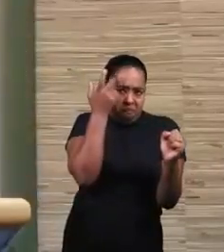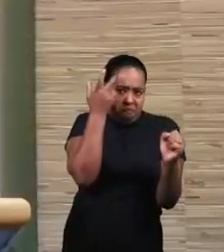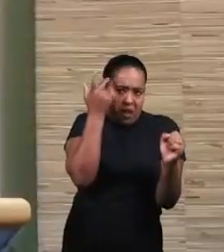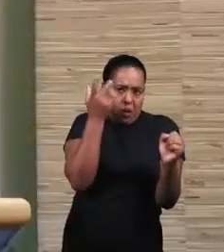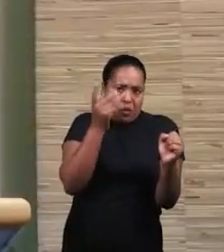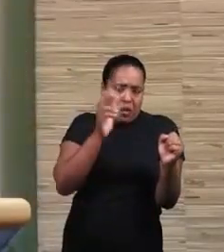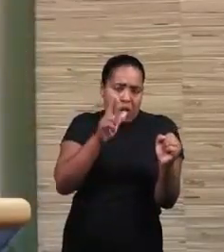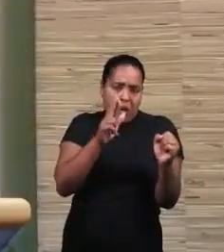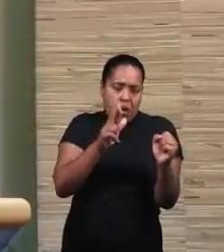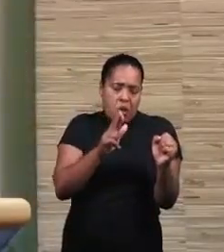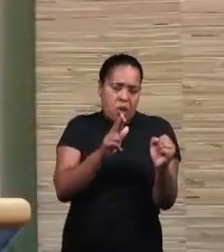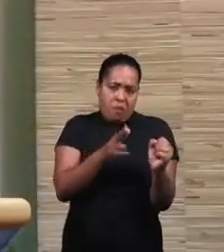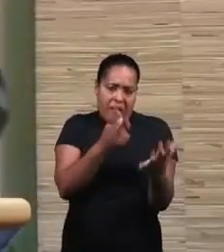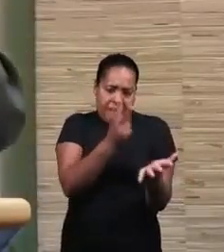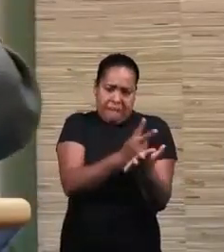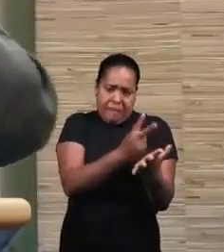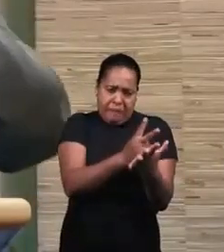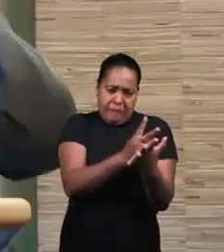not fixed.